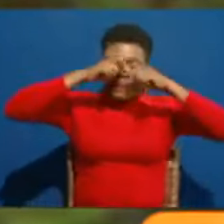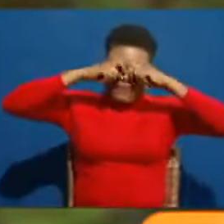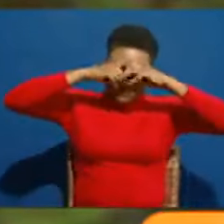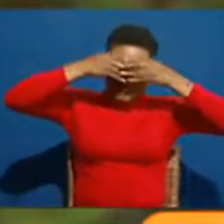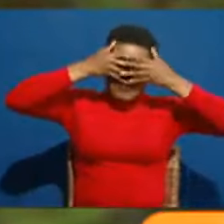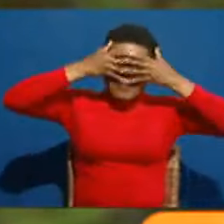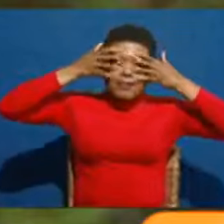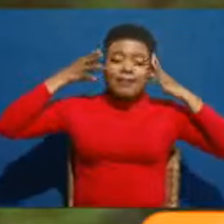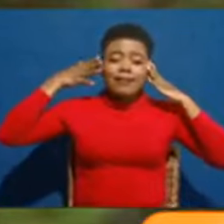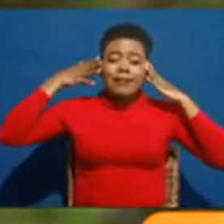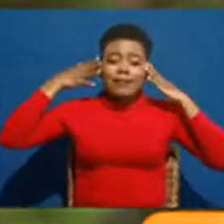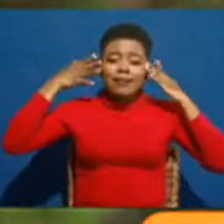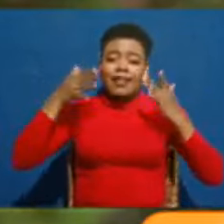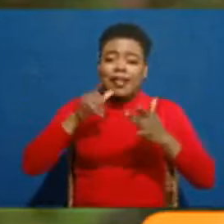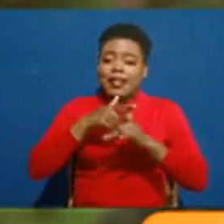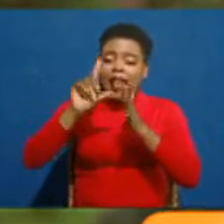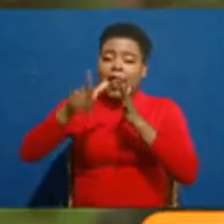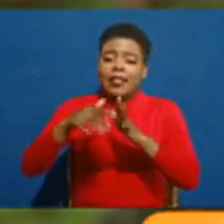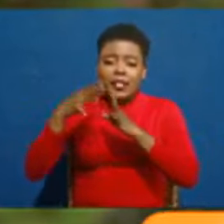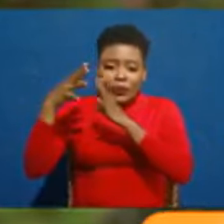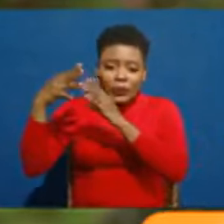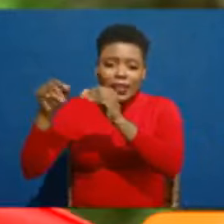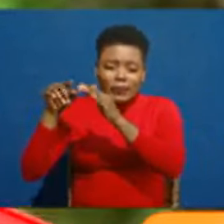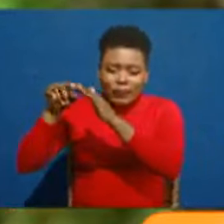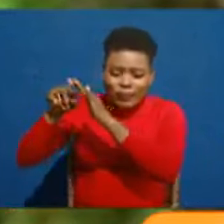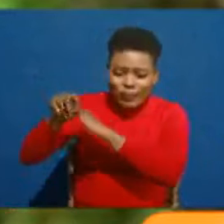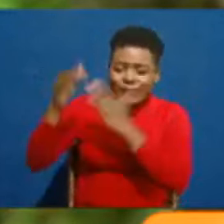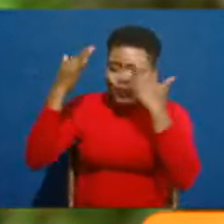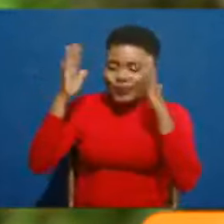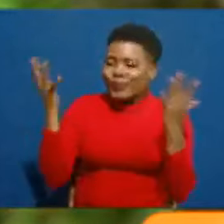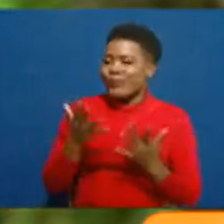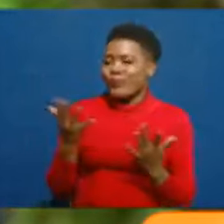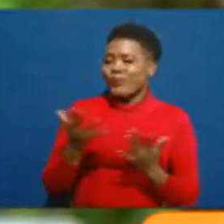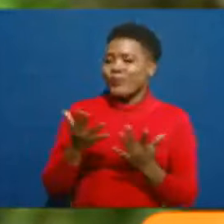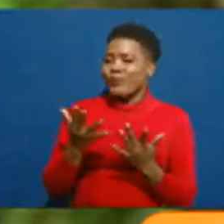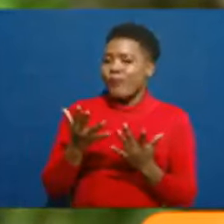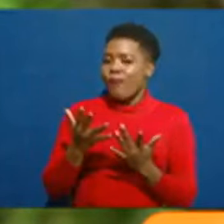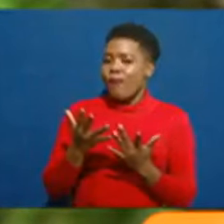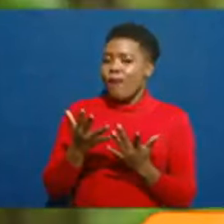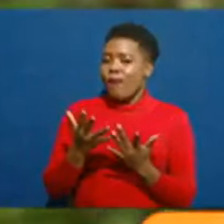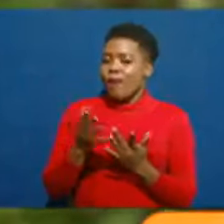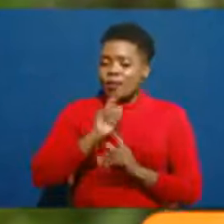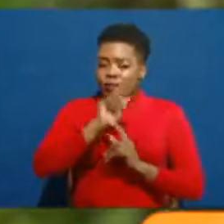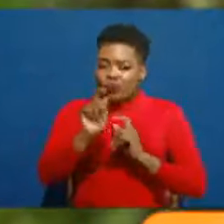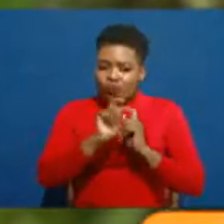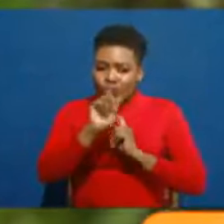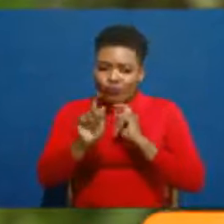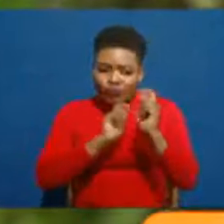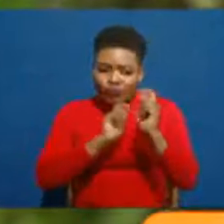disoriented, he found himself in the clutches of a different set of kidnappers. They interrogated him for hours, probing